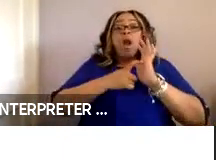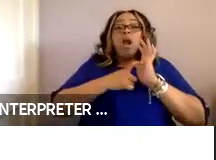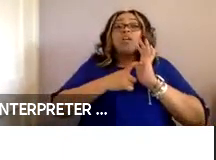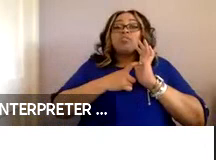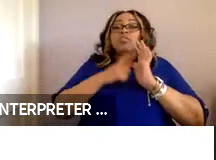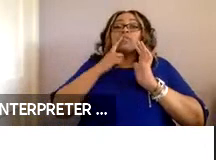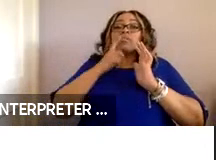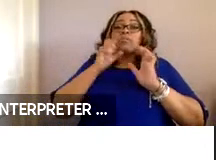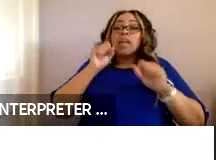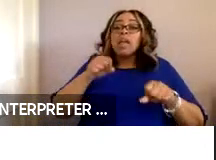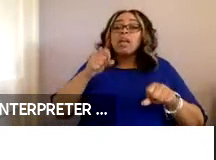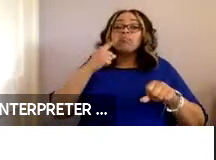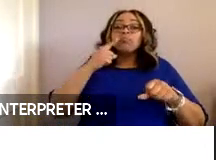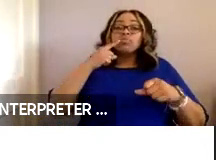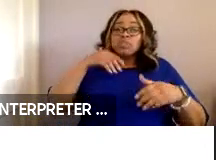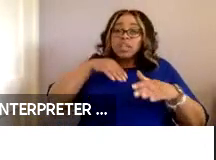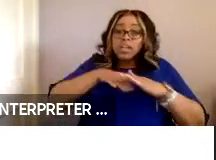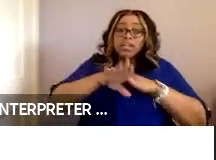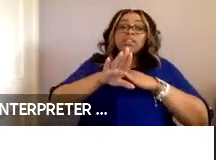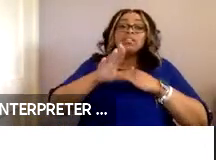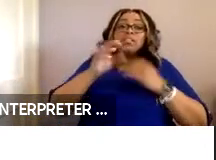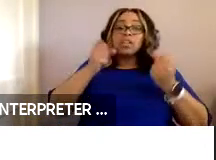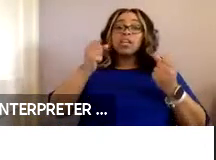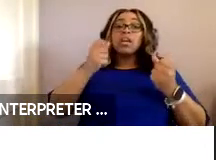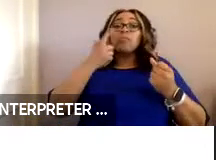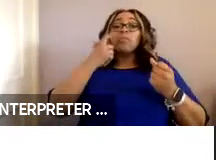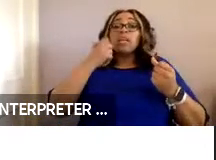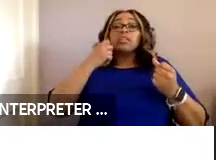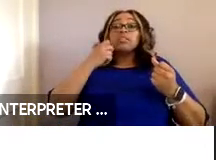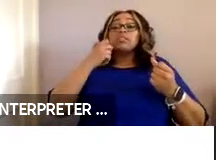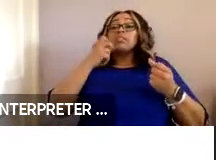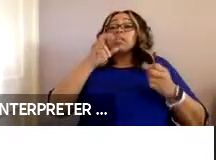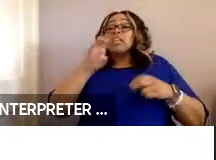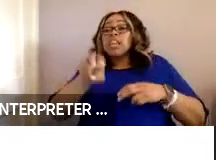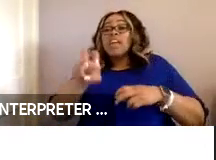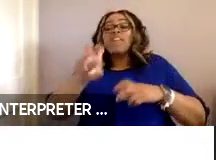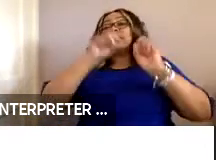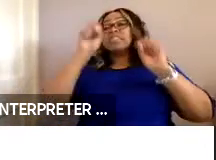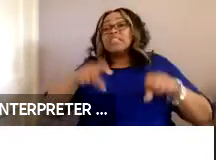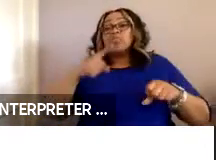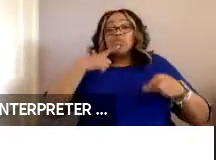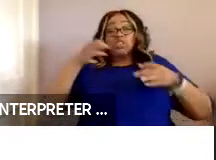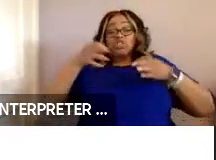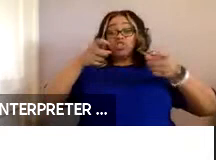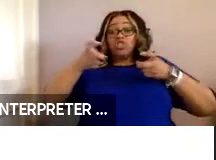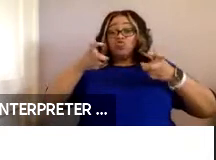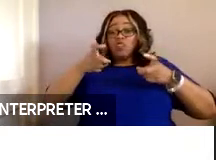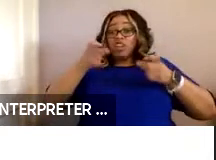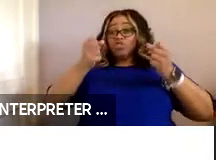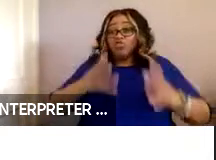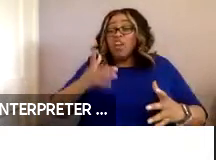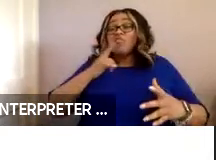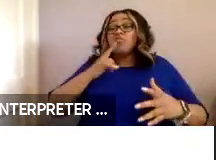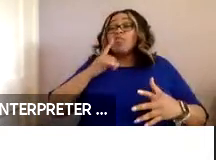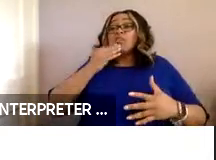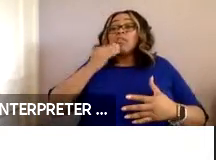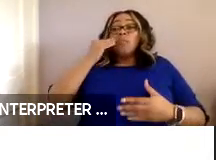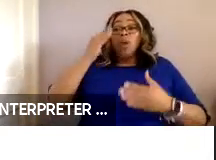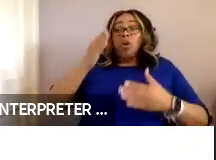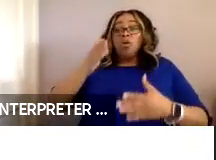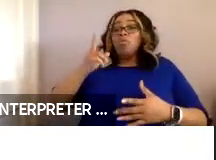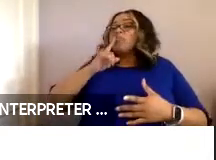being able to enter the vehicle because the navigation system that was directing the driver to the passenger's home